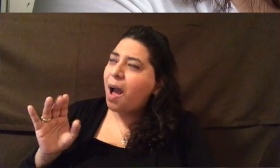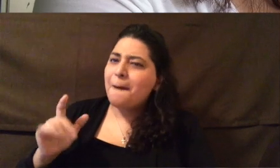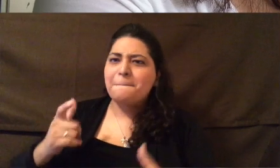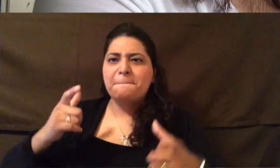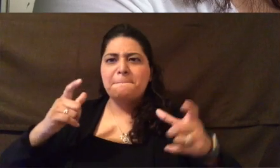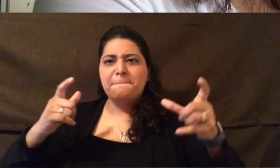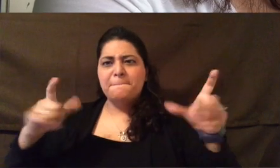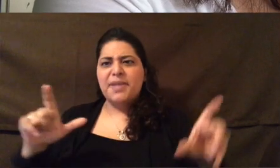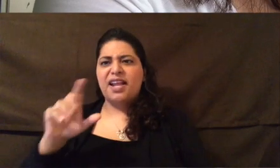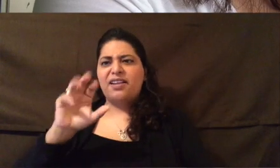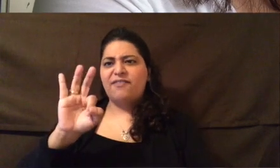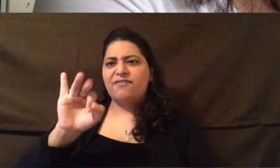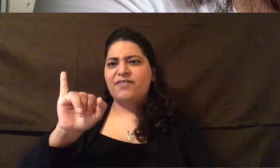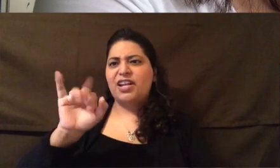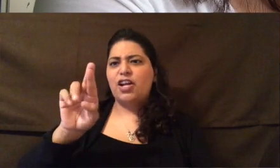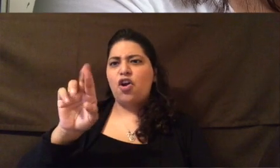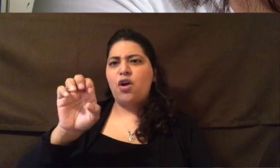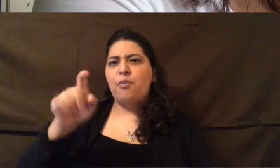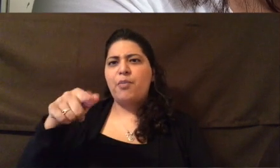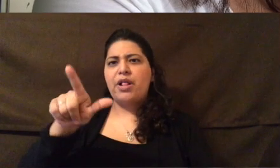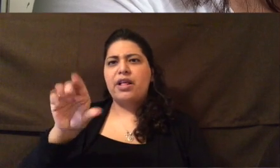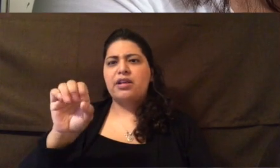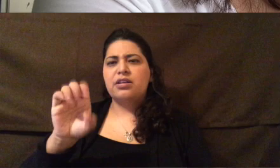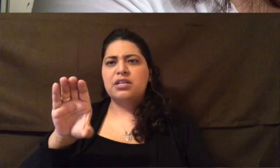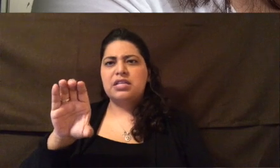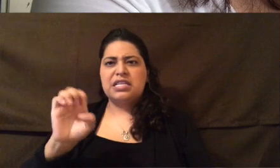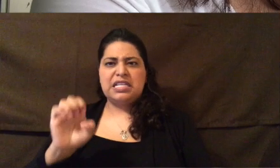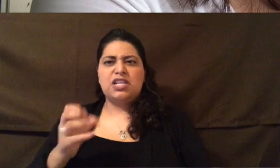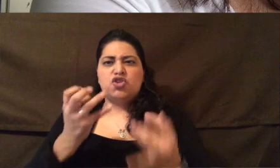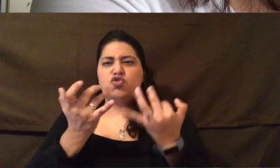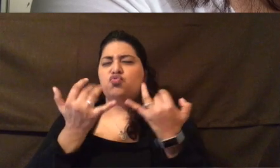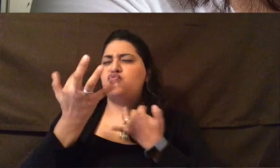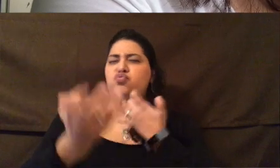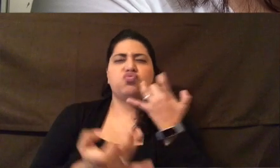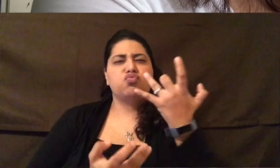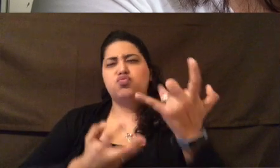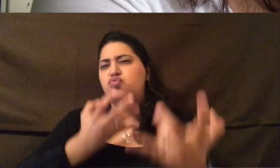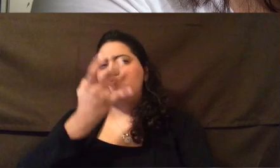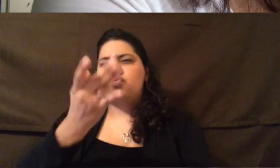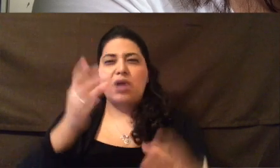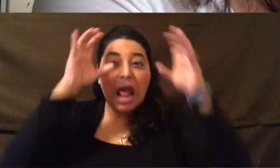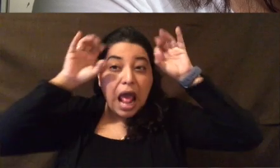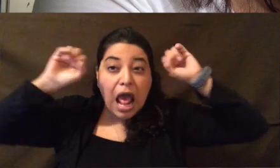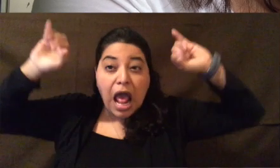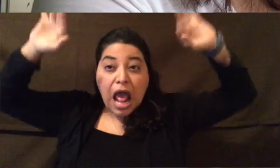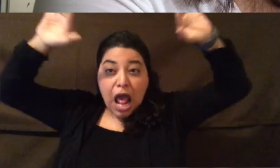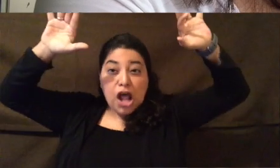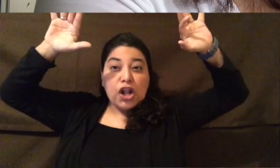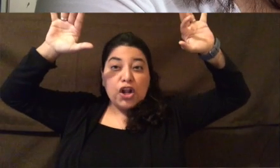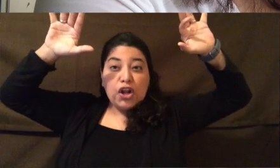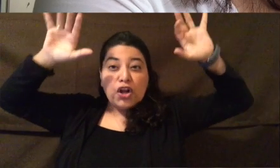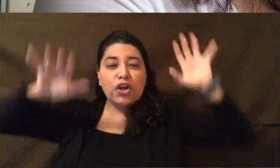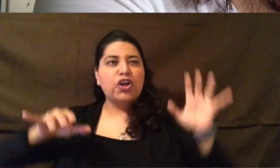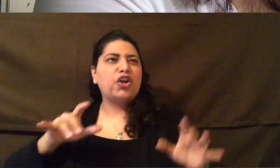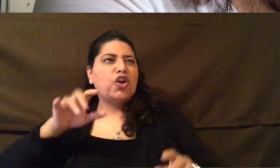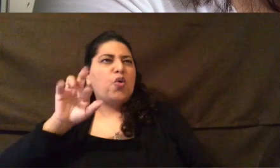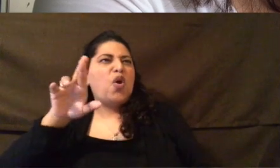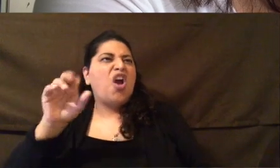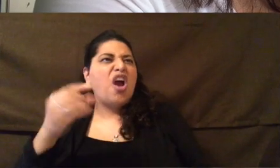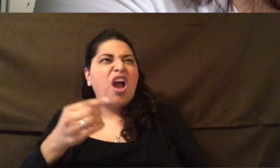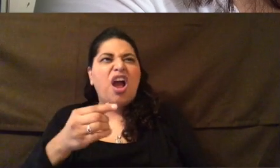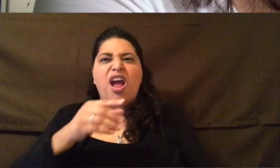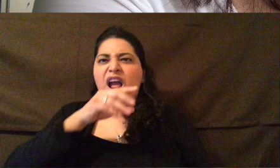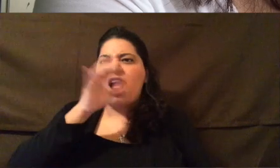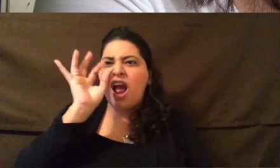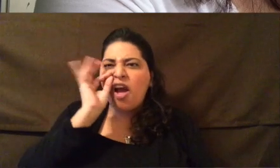giant fireplace blazed at one end of the noisy room. Antlers and rugs hung on the stone walls. Flowers covered the